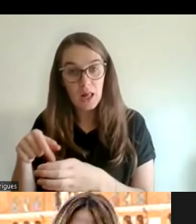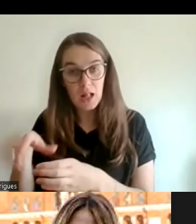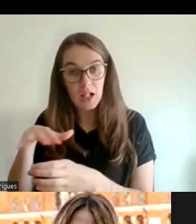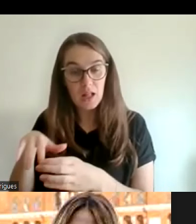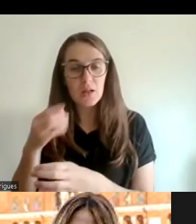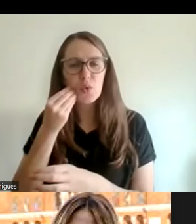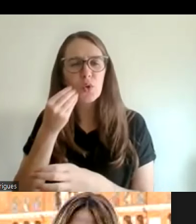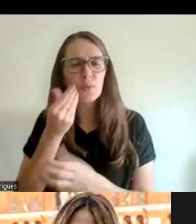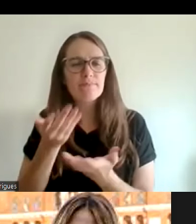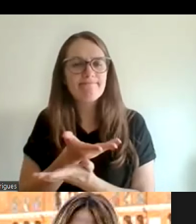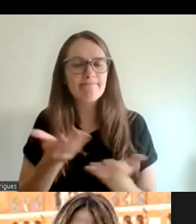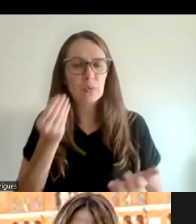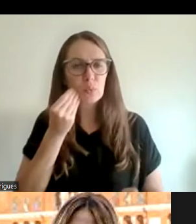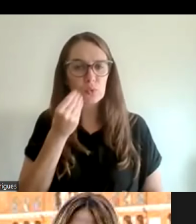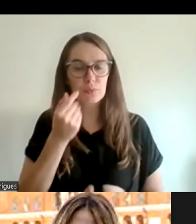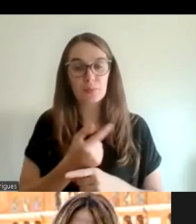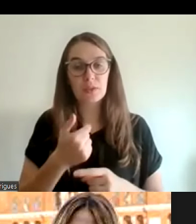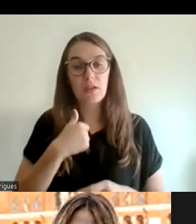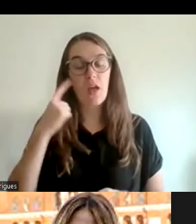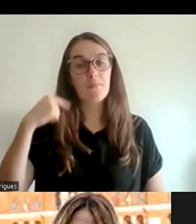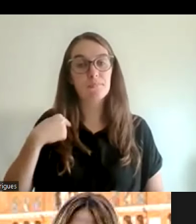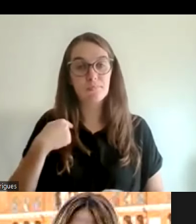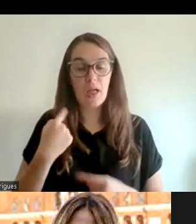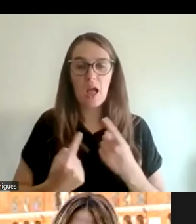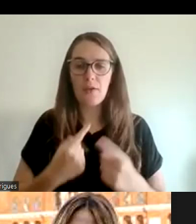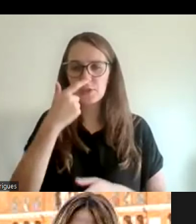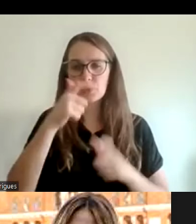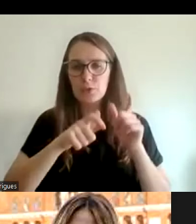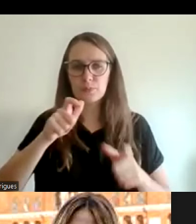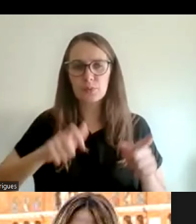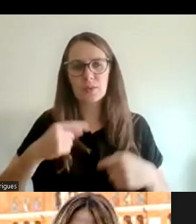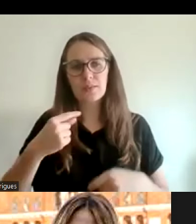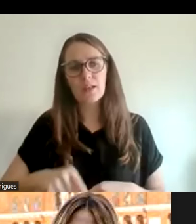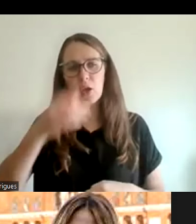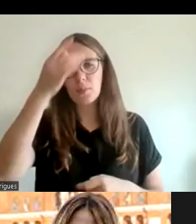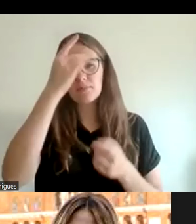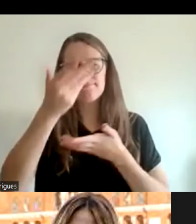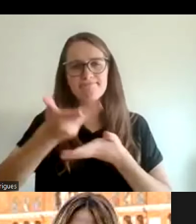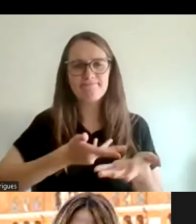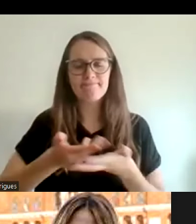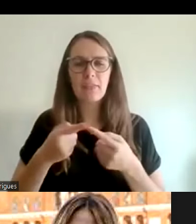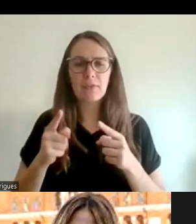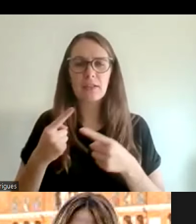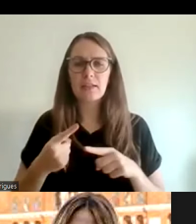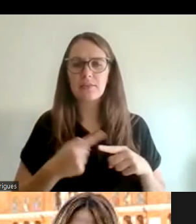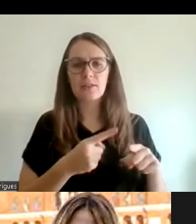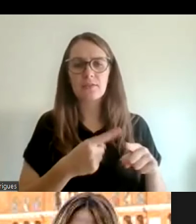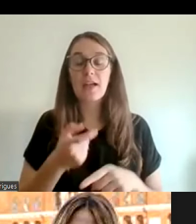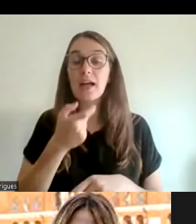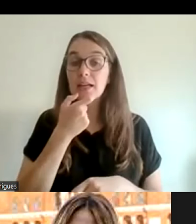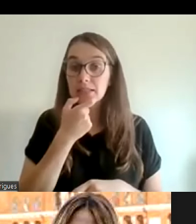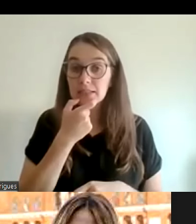communicate this? And I've learned that sometimes people share different opinions when they are kind